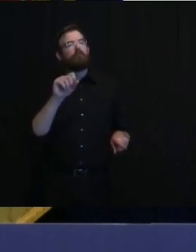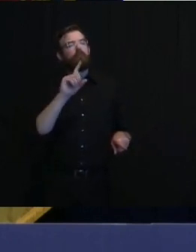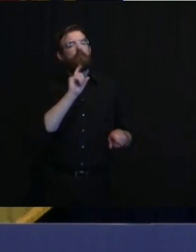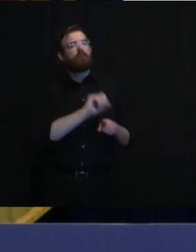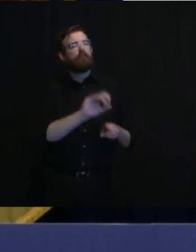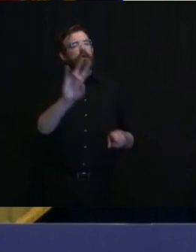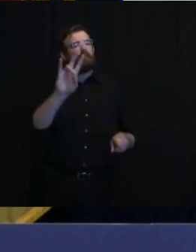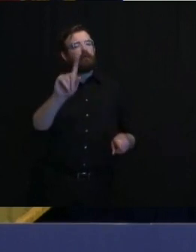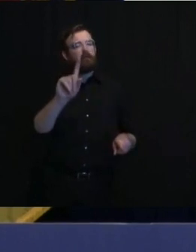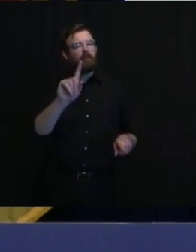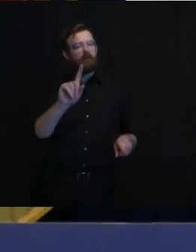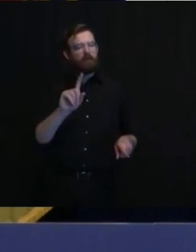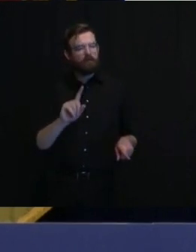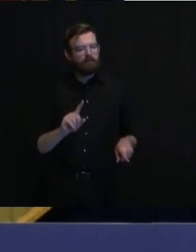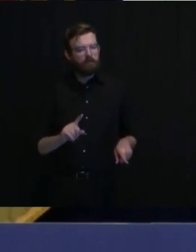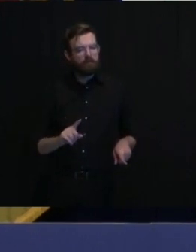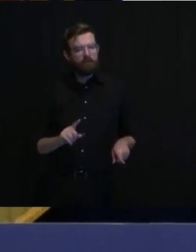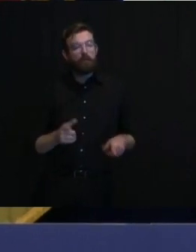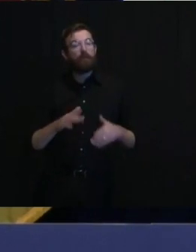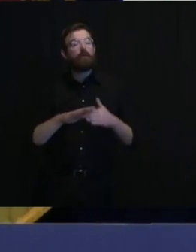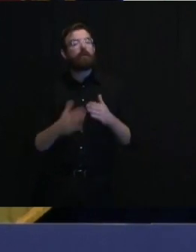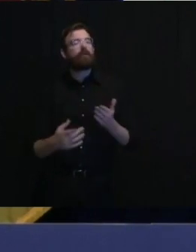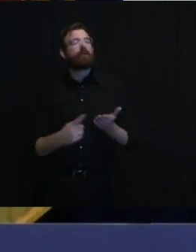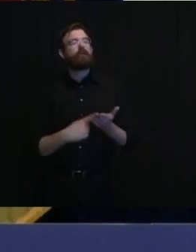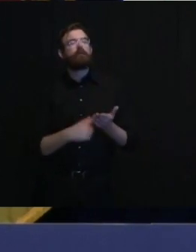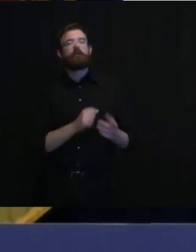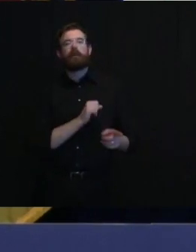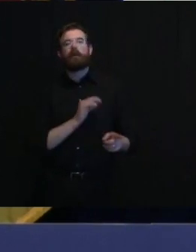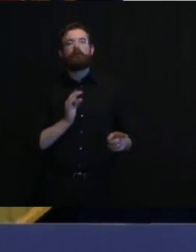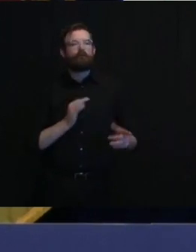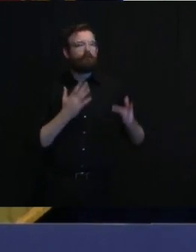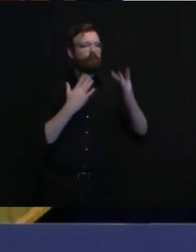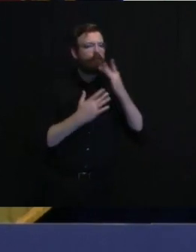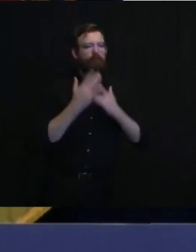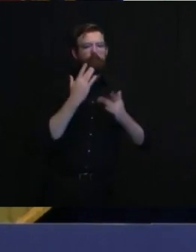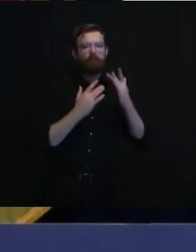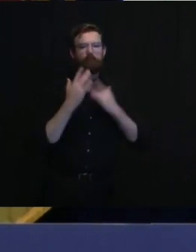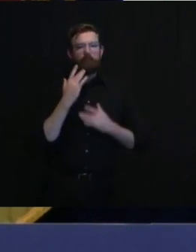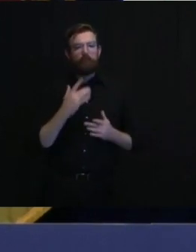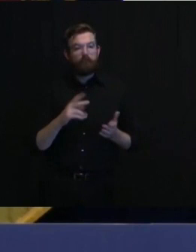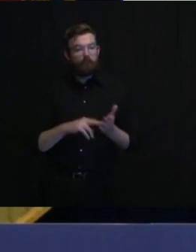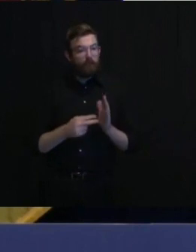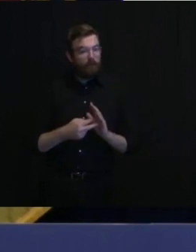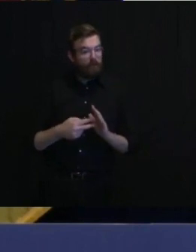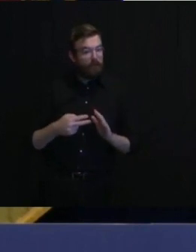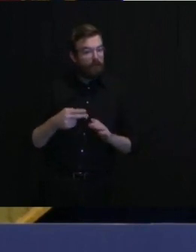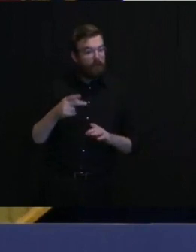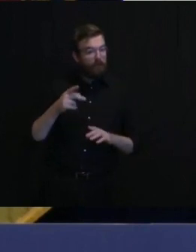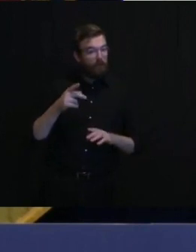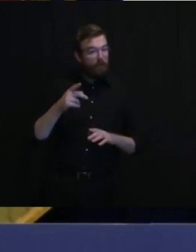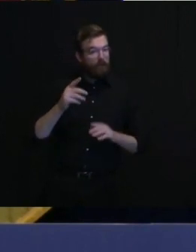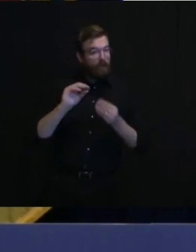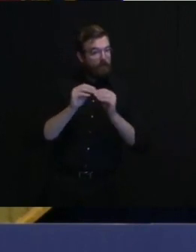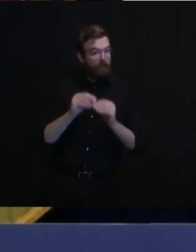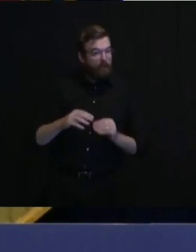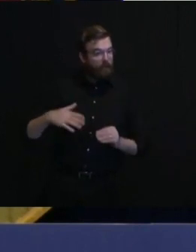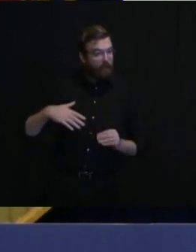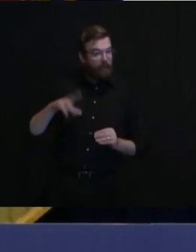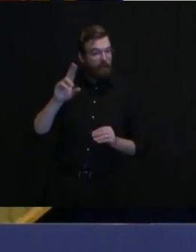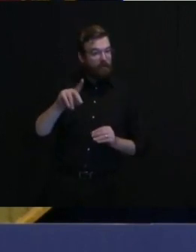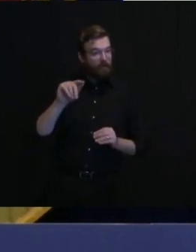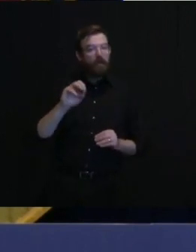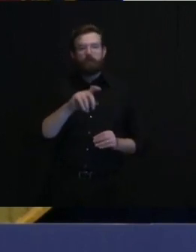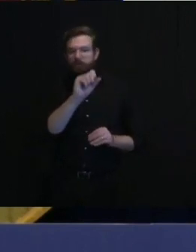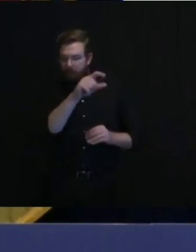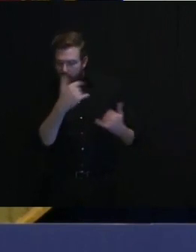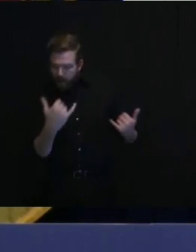No, it's 71 out of 71 today. Yep. No, that's all right. I'm going to cover up here. I want to